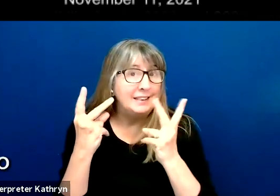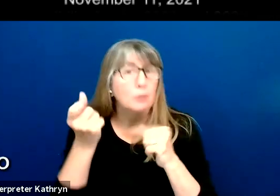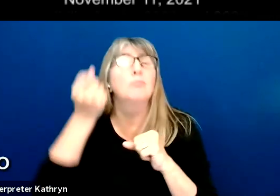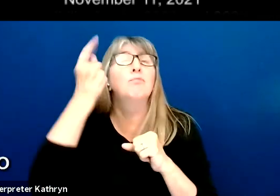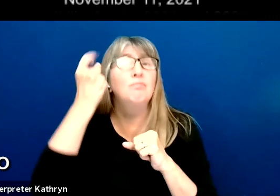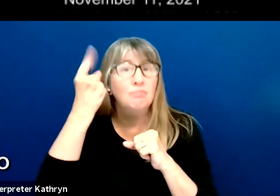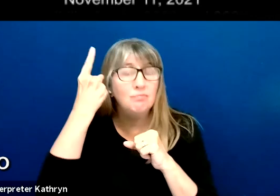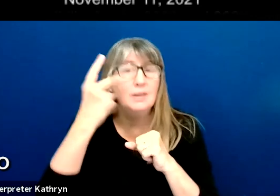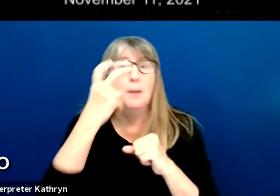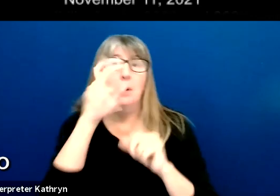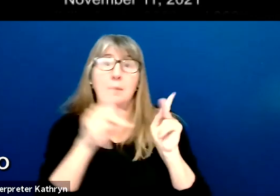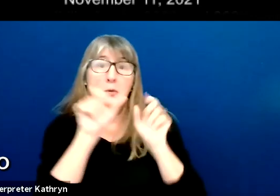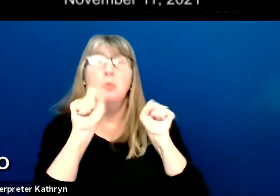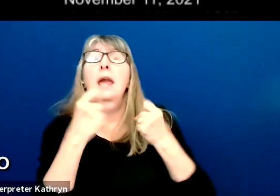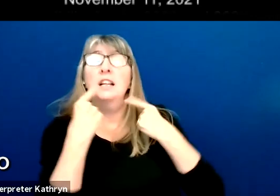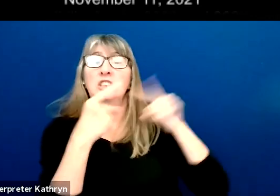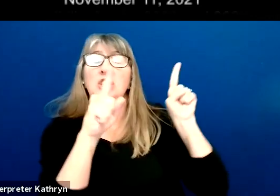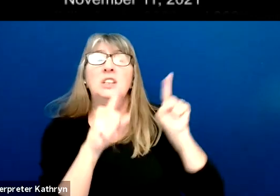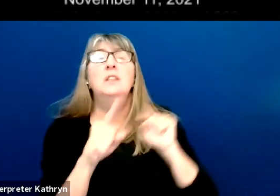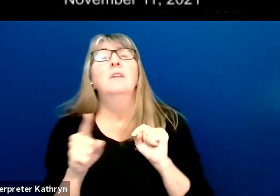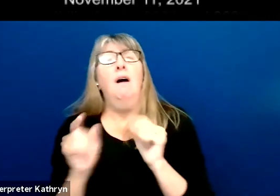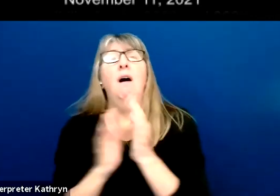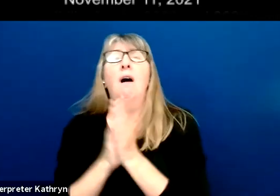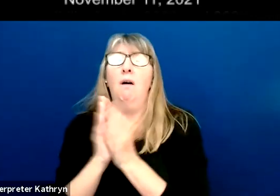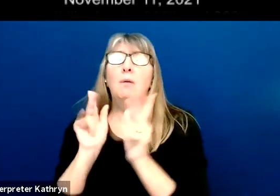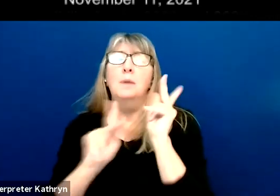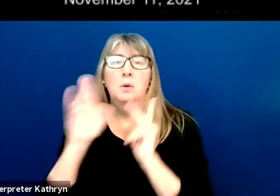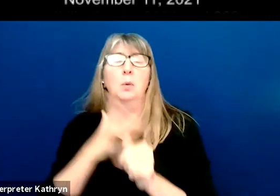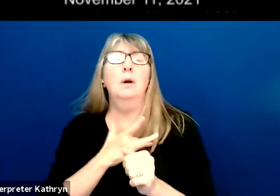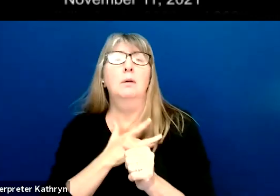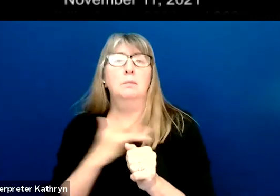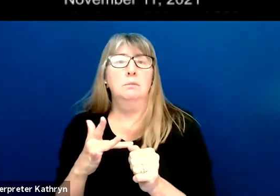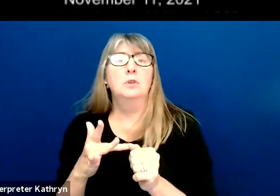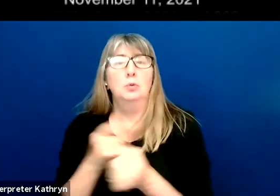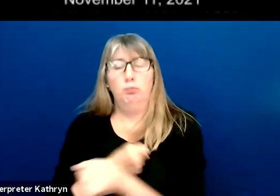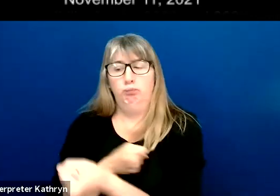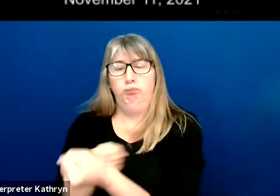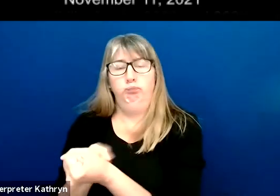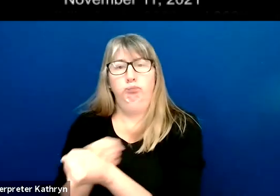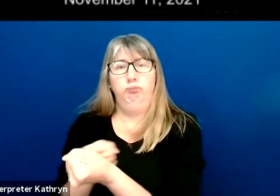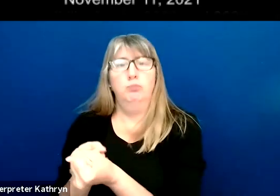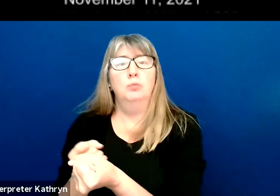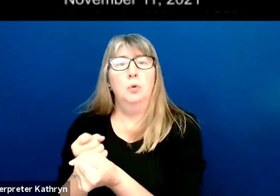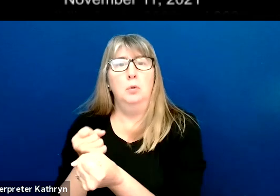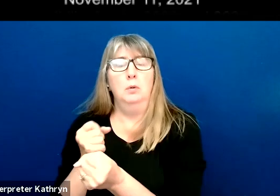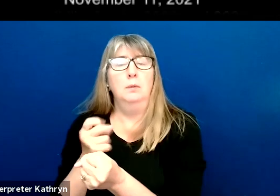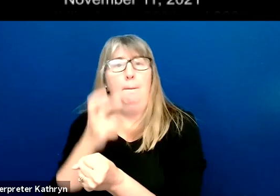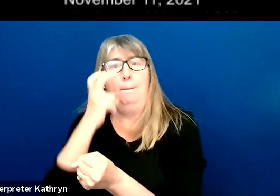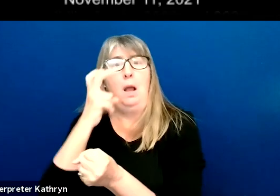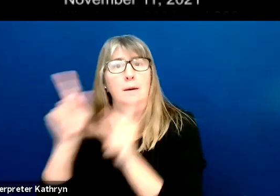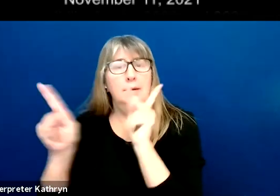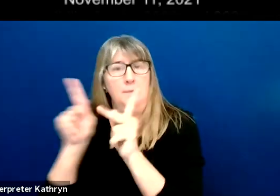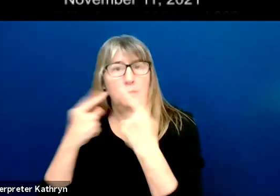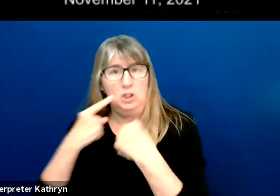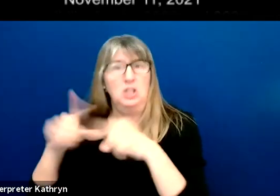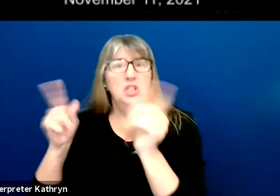the more readily people will be ready to support blind achievement. The thing that holds